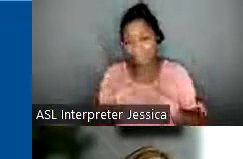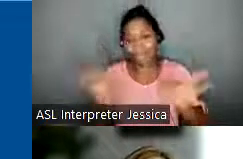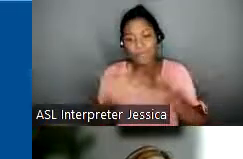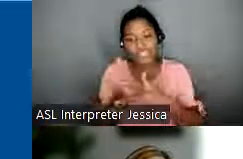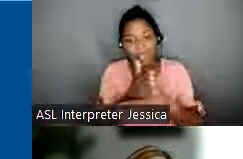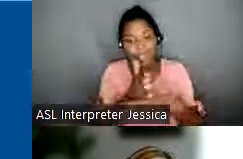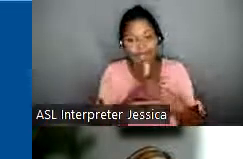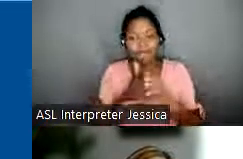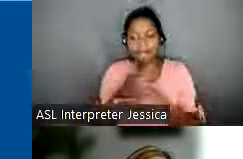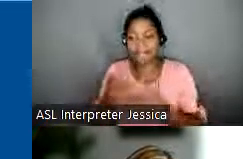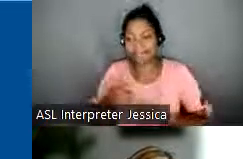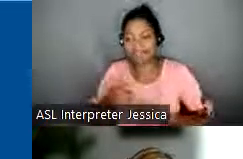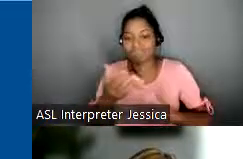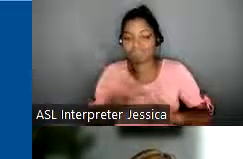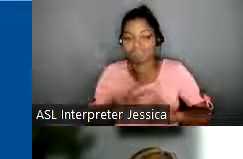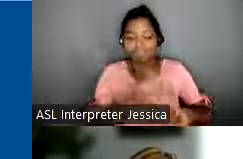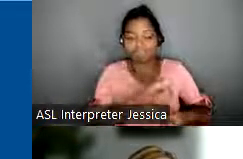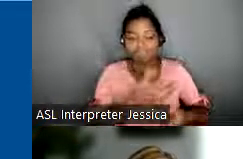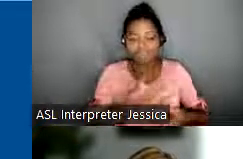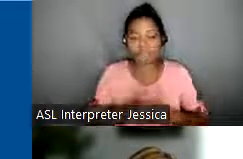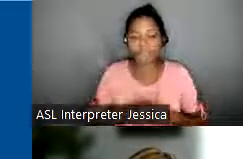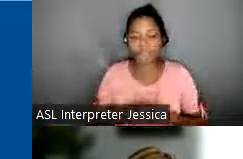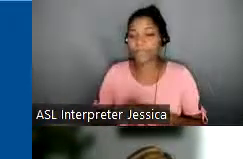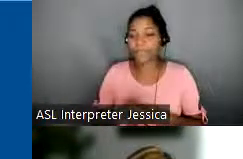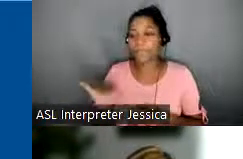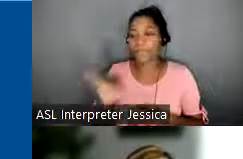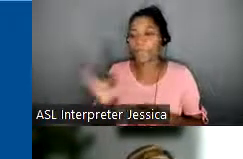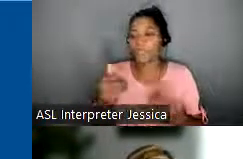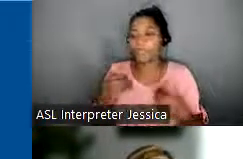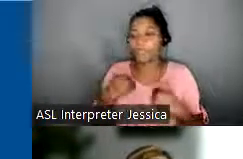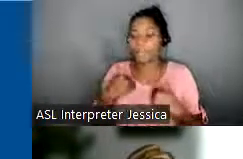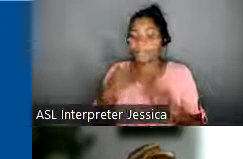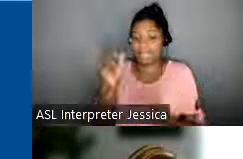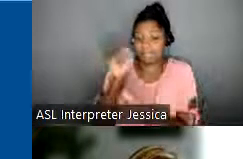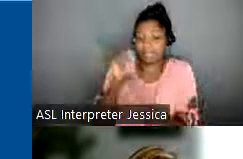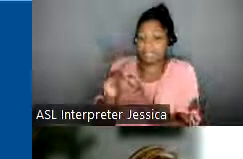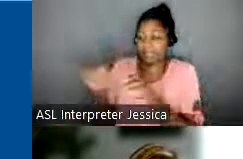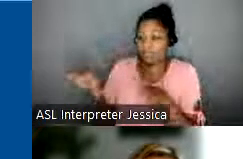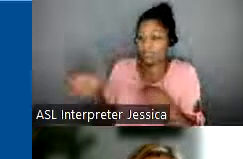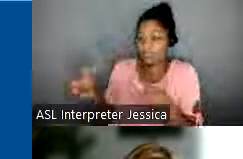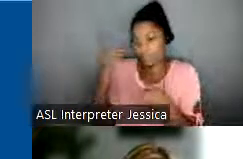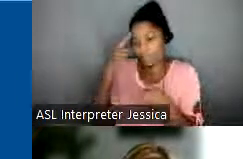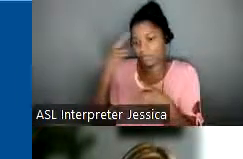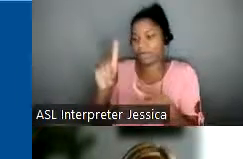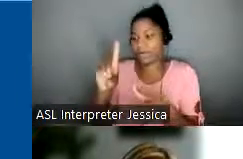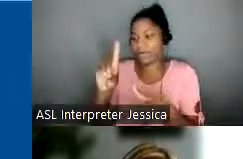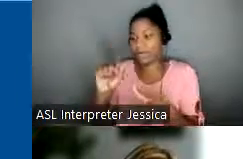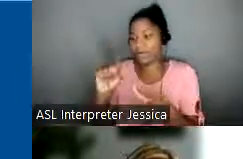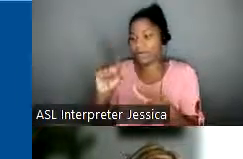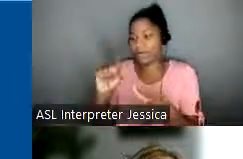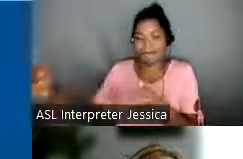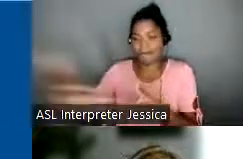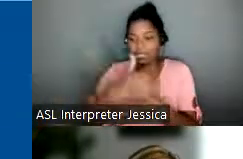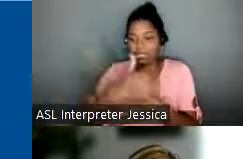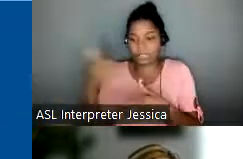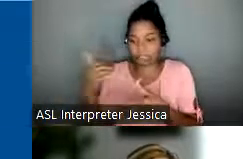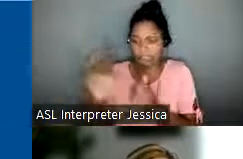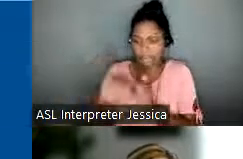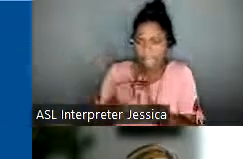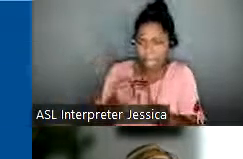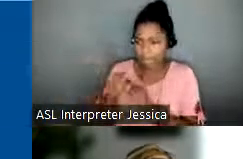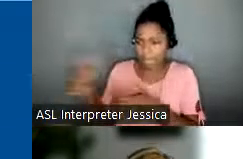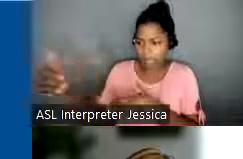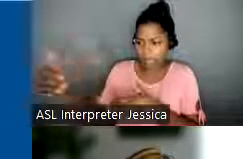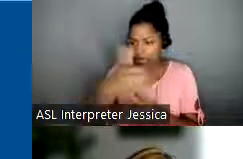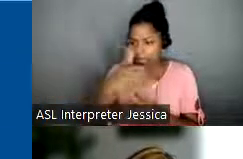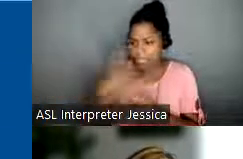add that we have a discussion thread specifically on data collection and what ways organizations are collecting data and what data they are collecting.